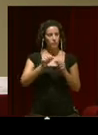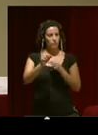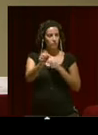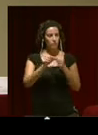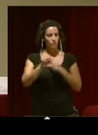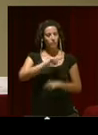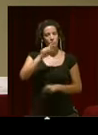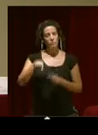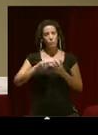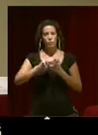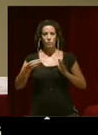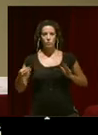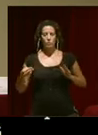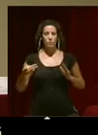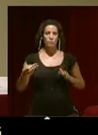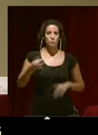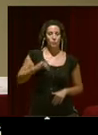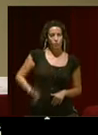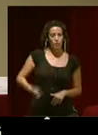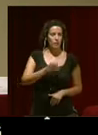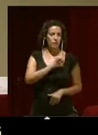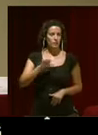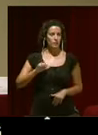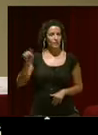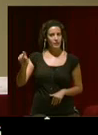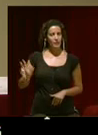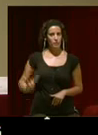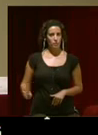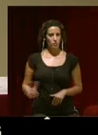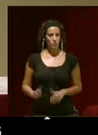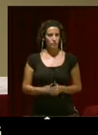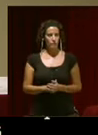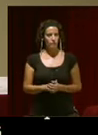on usability e-learning in Venezuela.